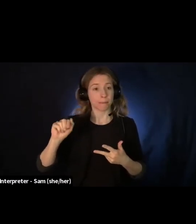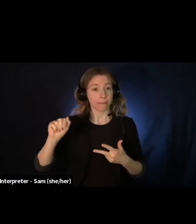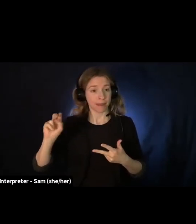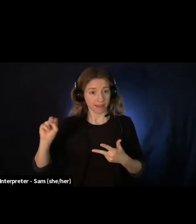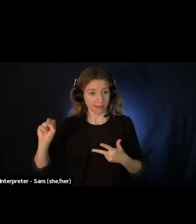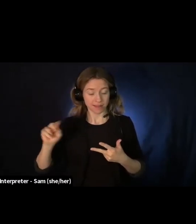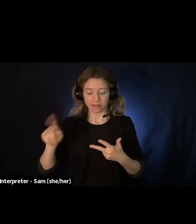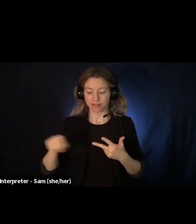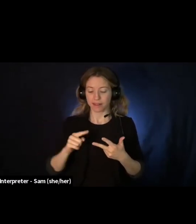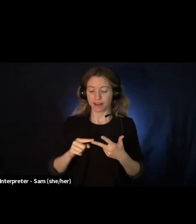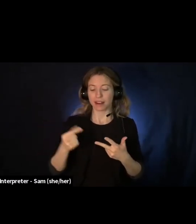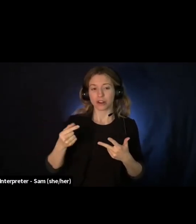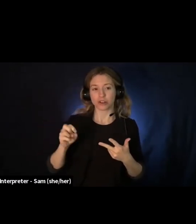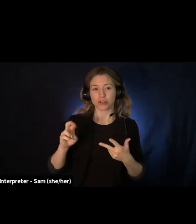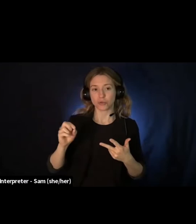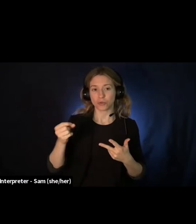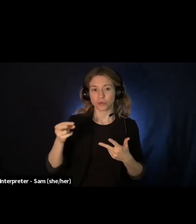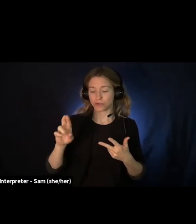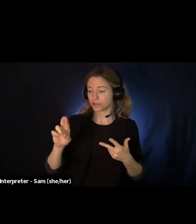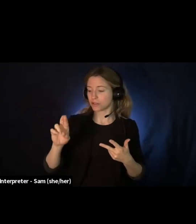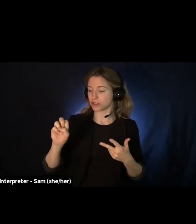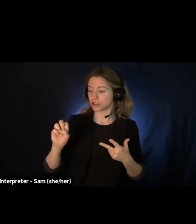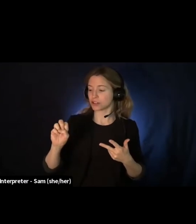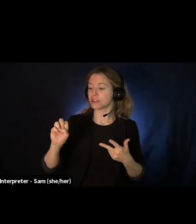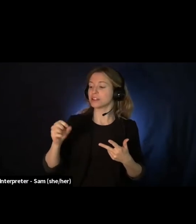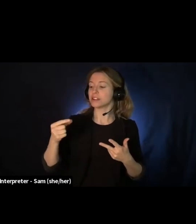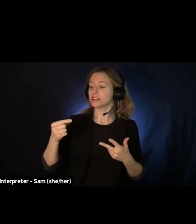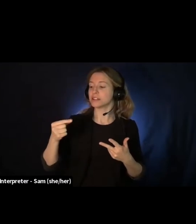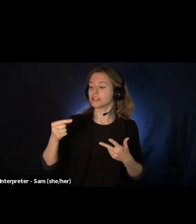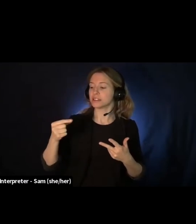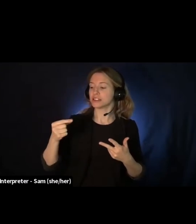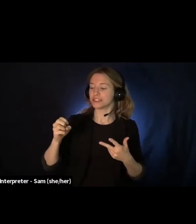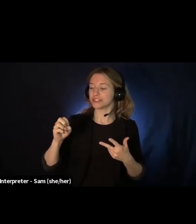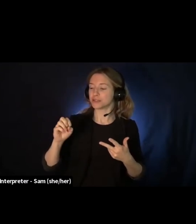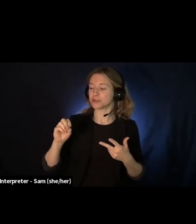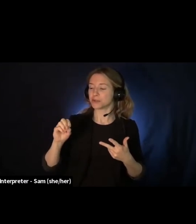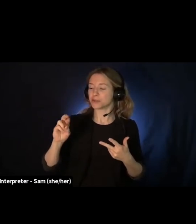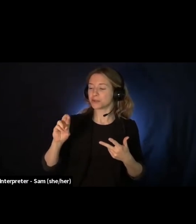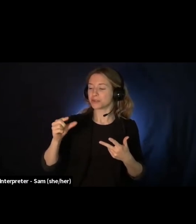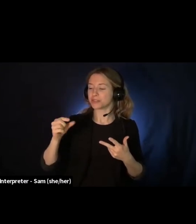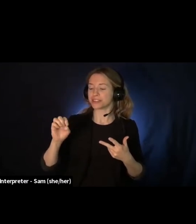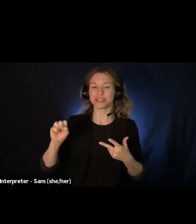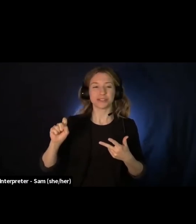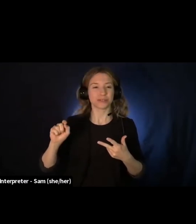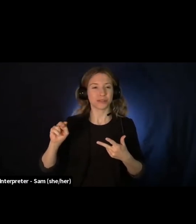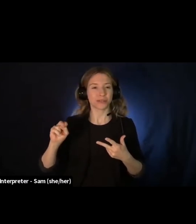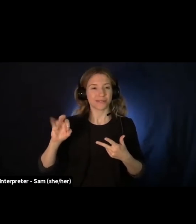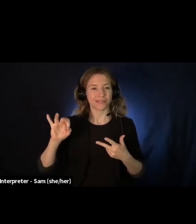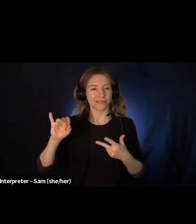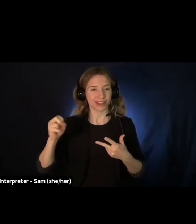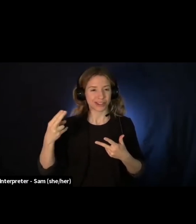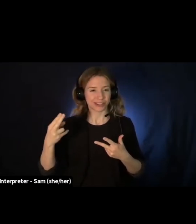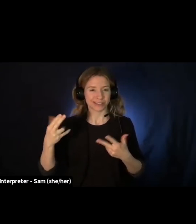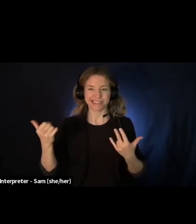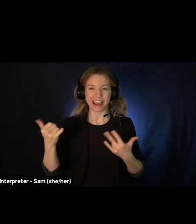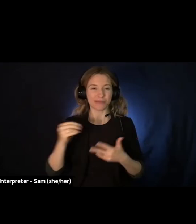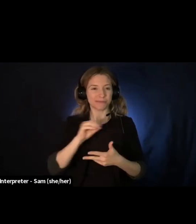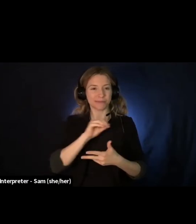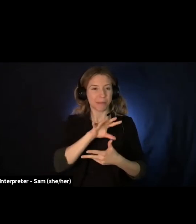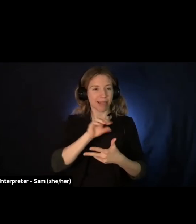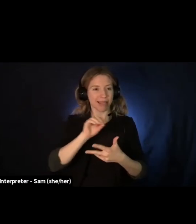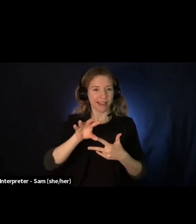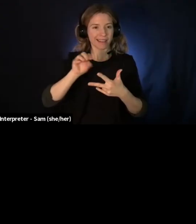and George Stonefish with us. I'm going to spotlight them now and welcome to you all. We're so excited to have you